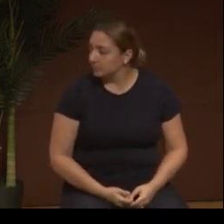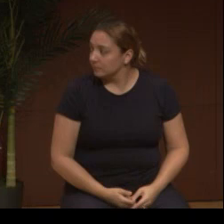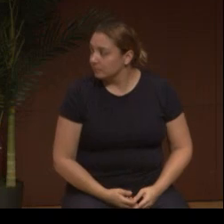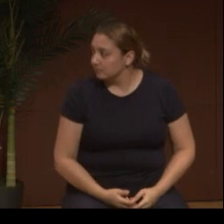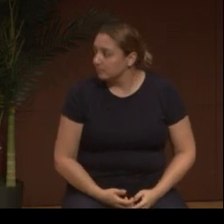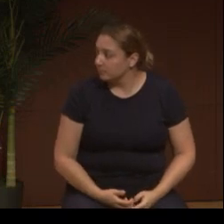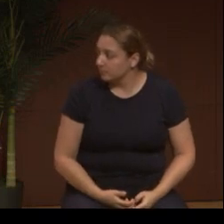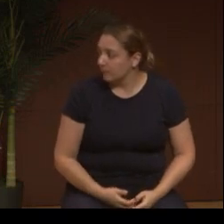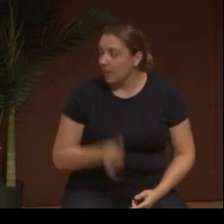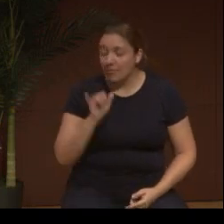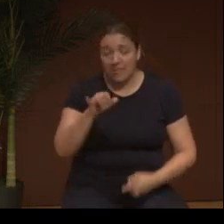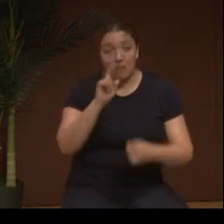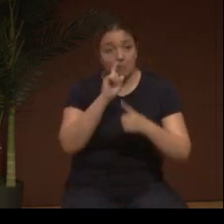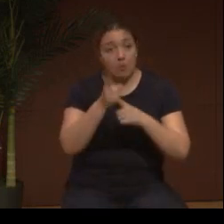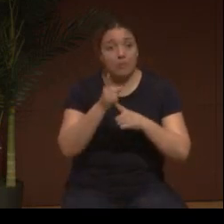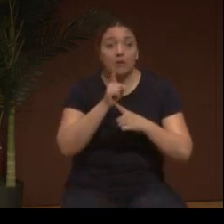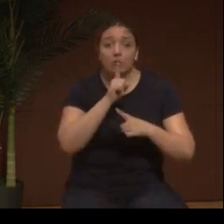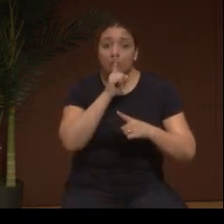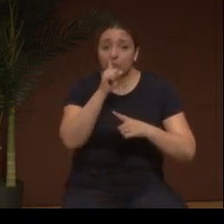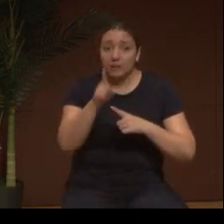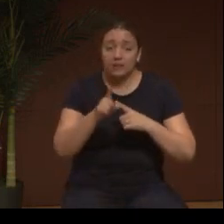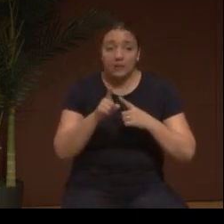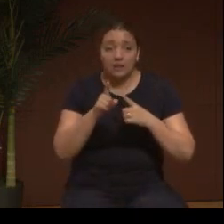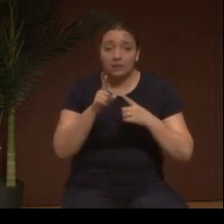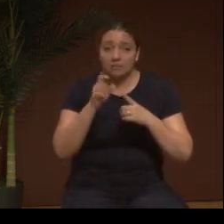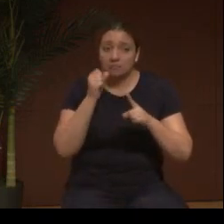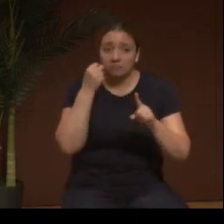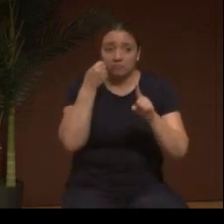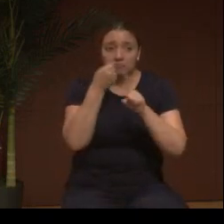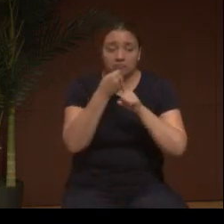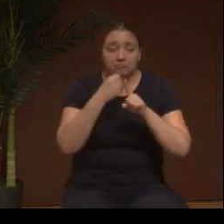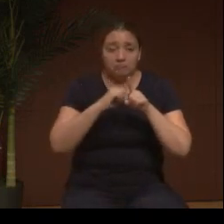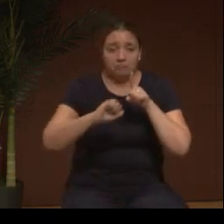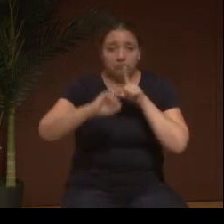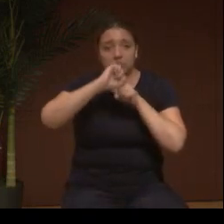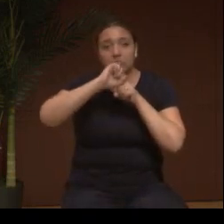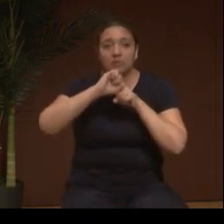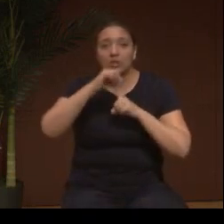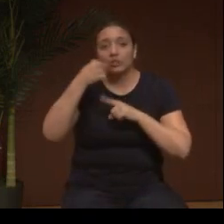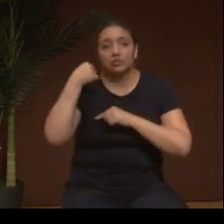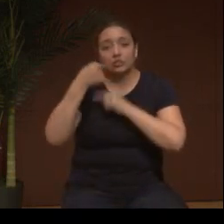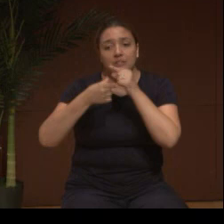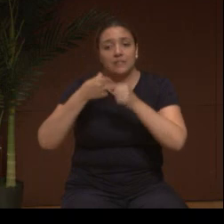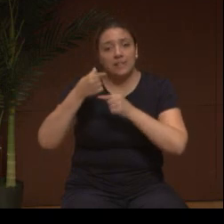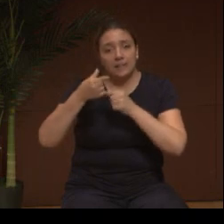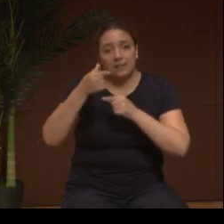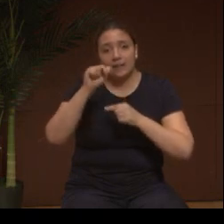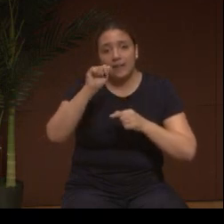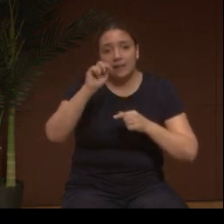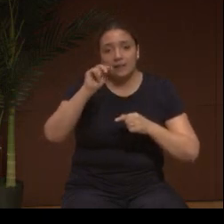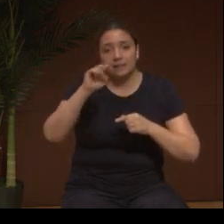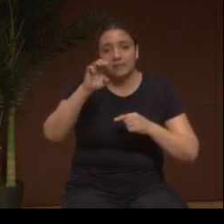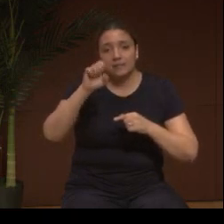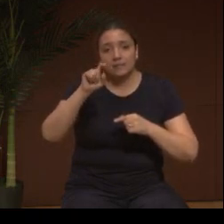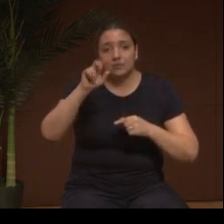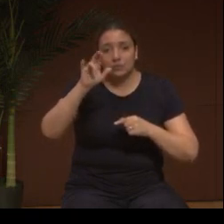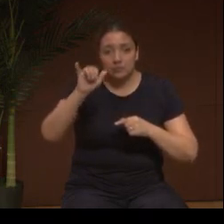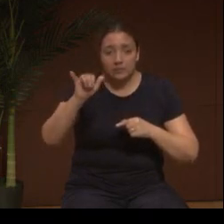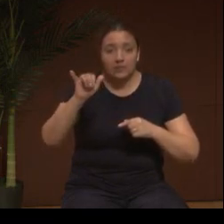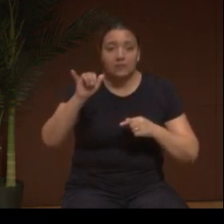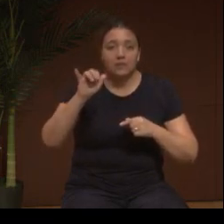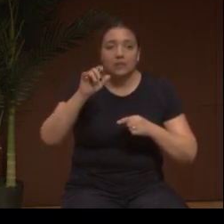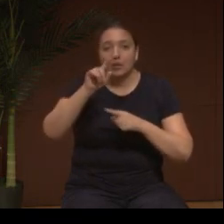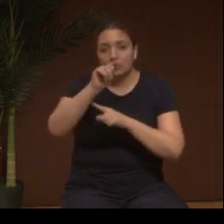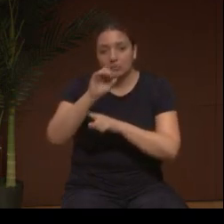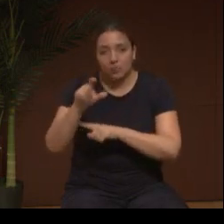And it's at that moment that really drives home the point that genetic ancestry is a tool, right? And it's a tool that can be used to divide. It's also a tool